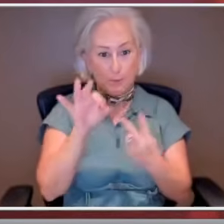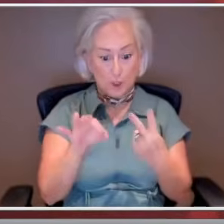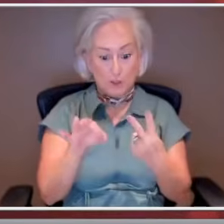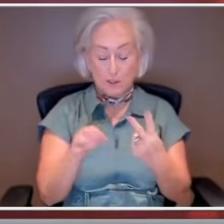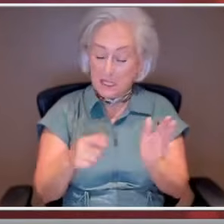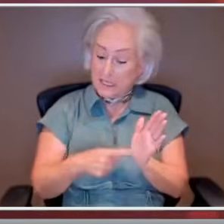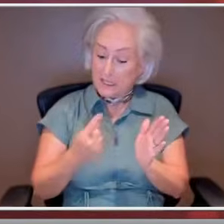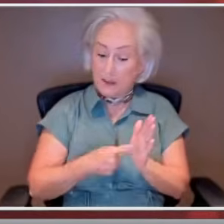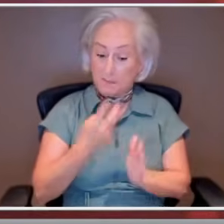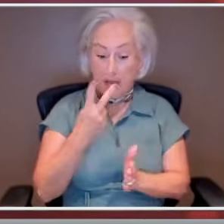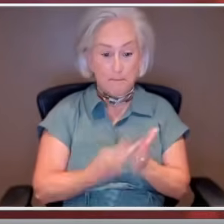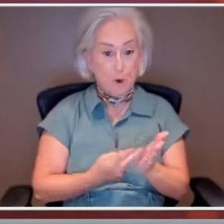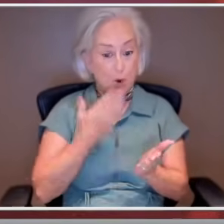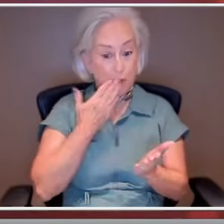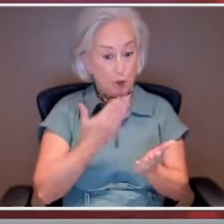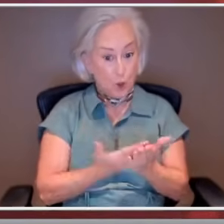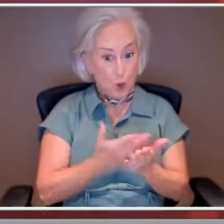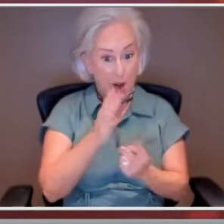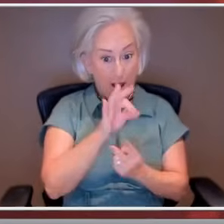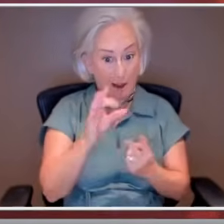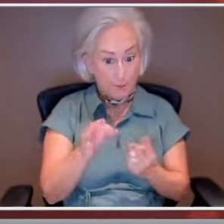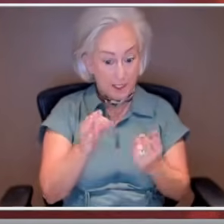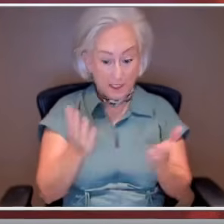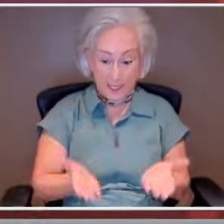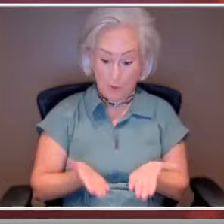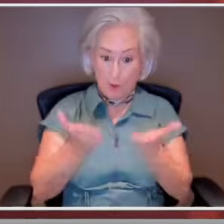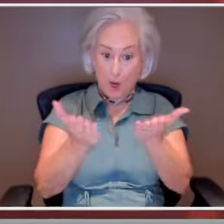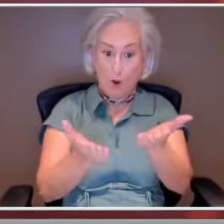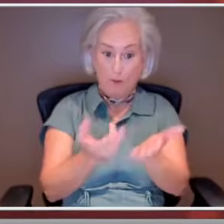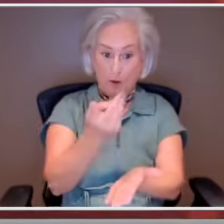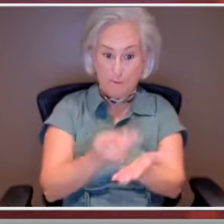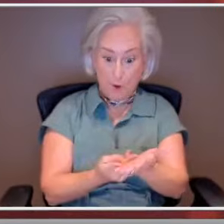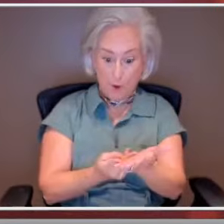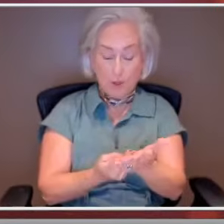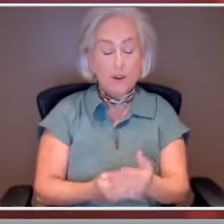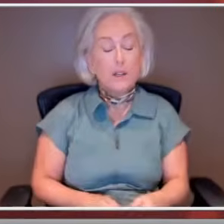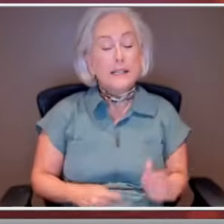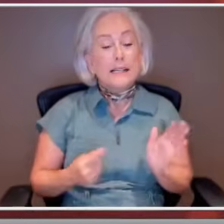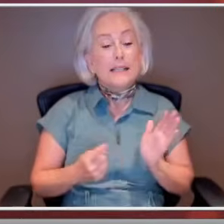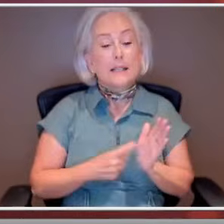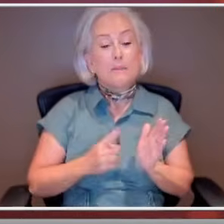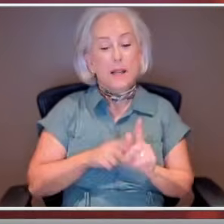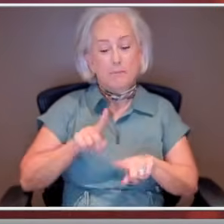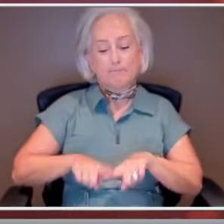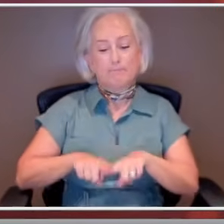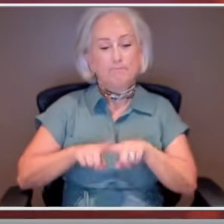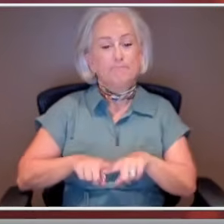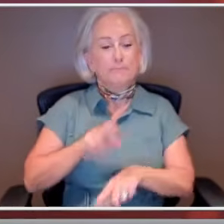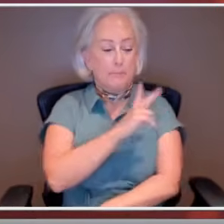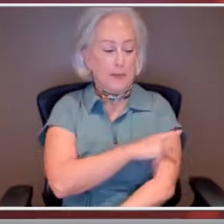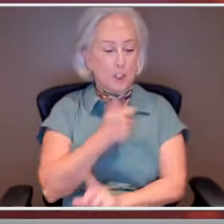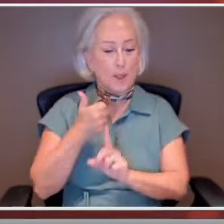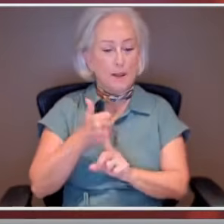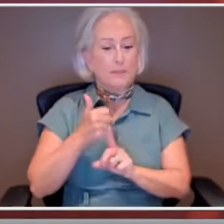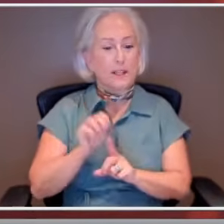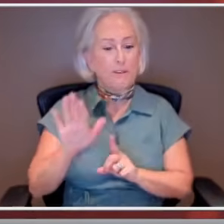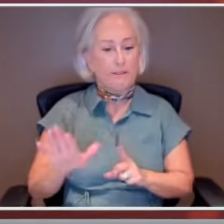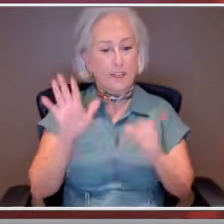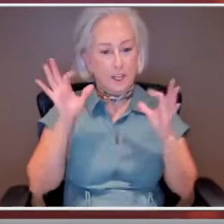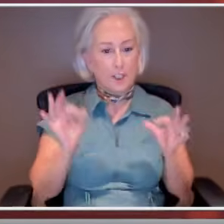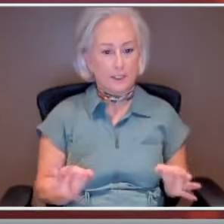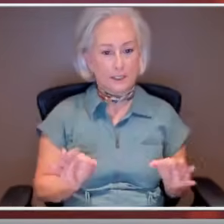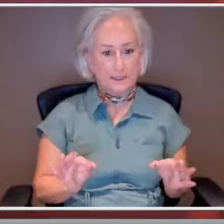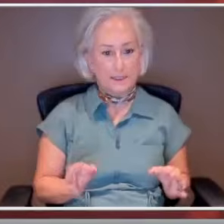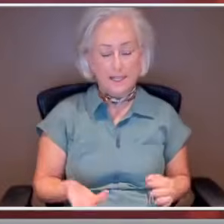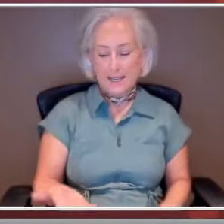offer both to the patient, and sometimes it's patient preference. But in 2014, that was pretty early in the days of